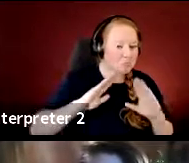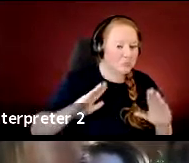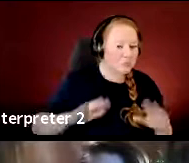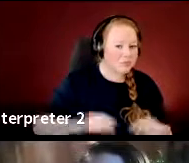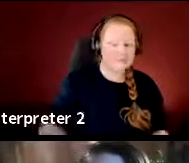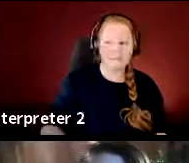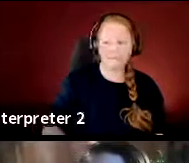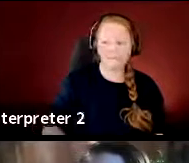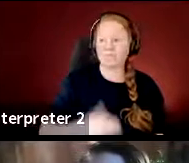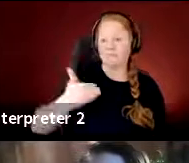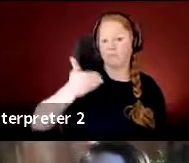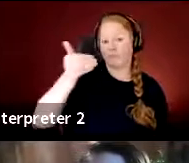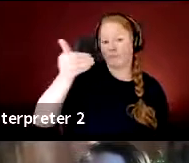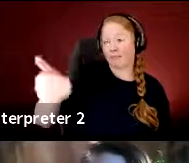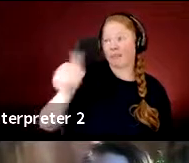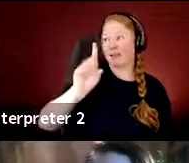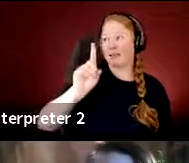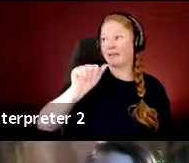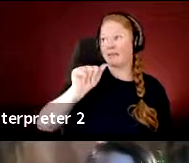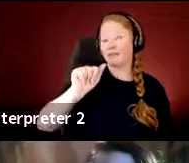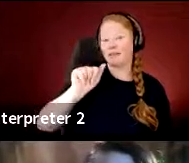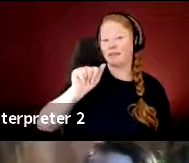Next would be David Alter.